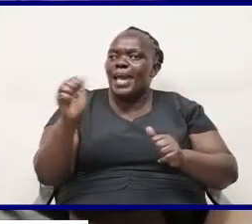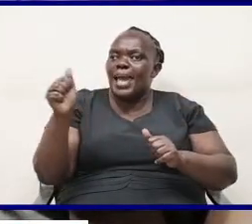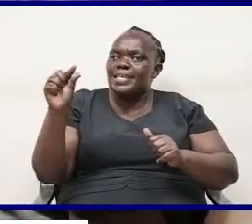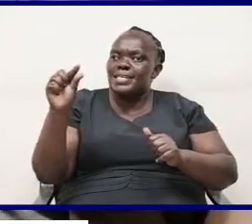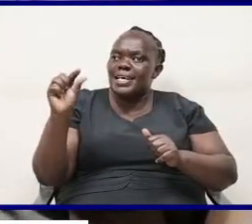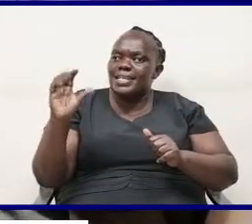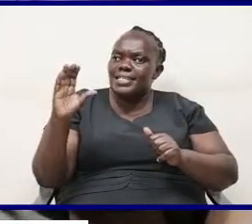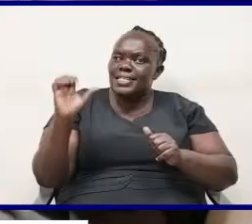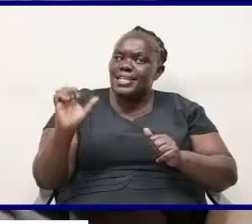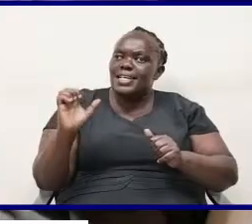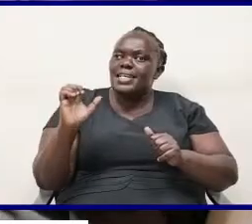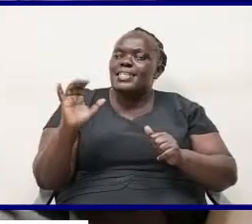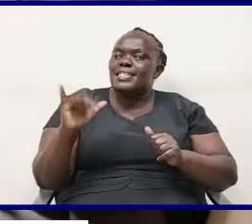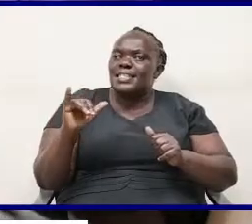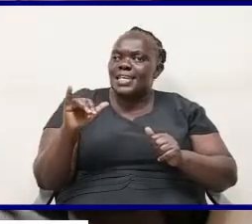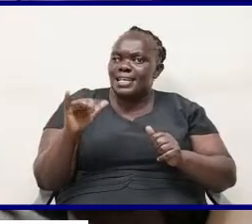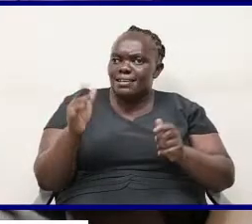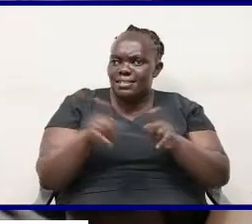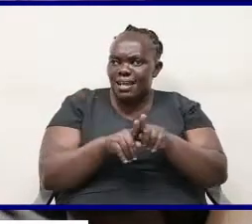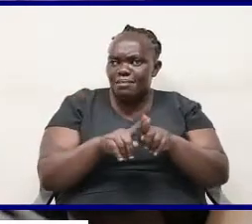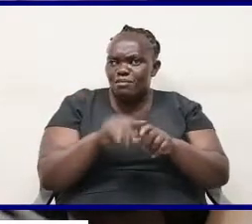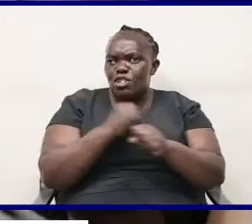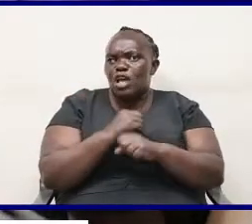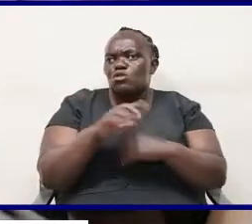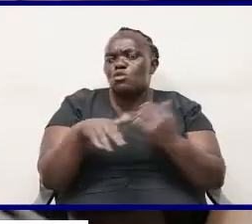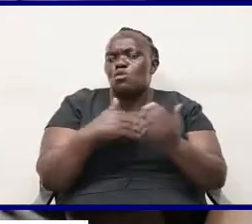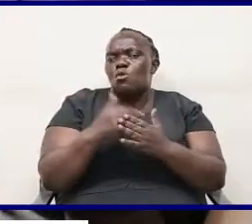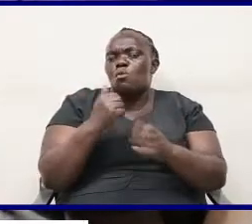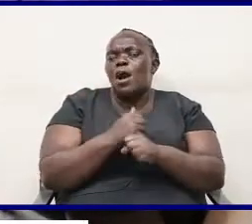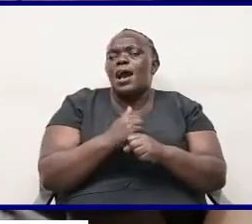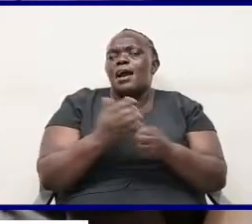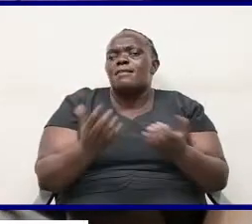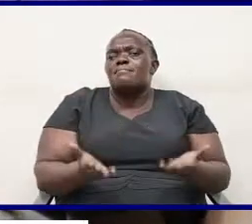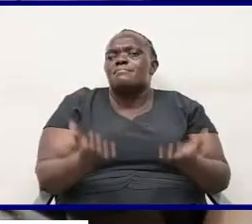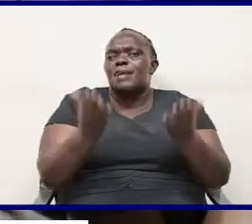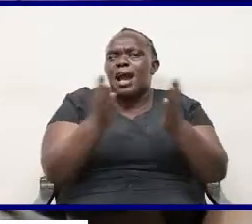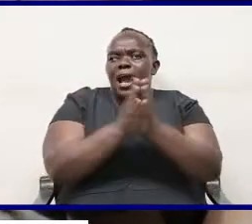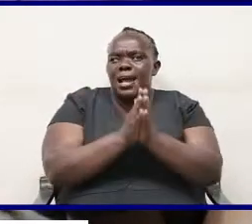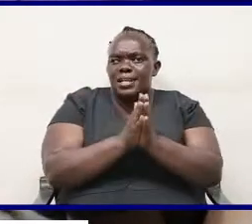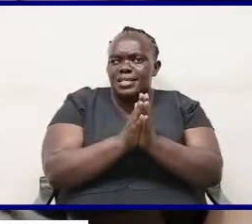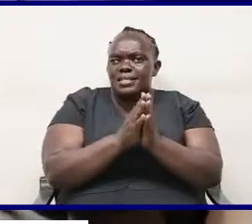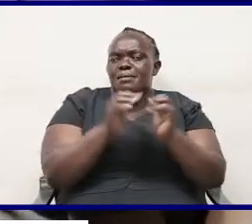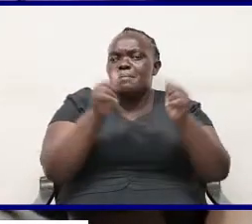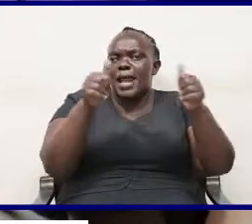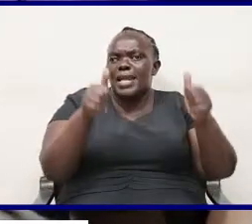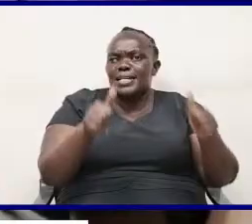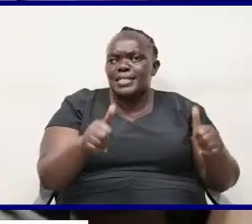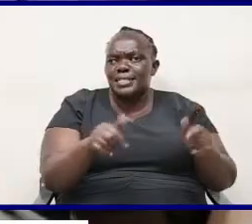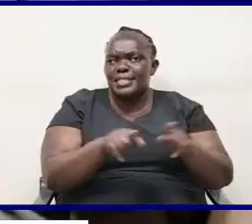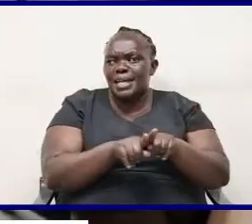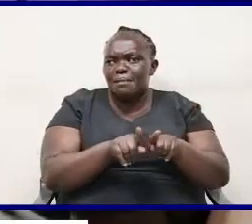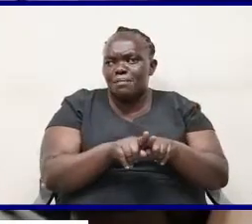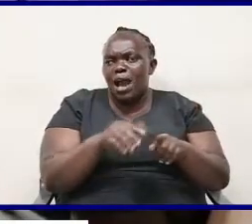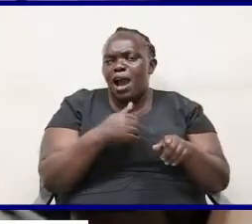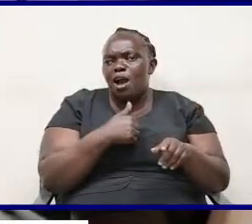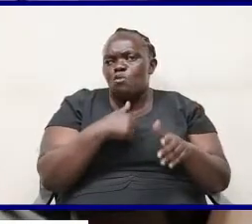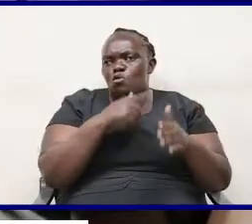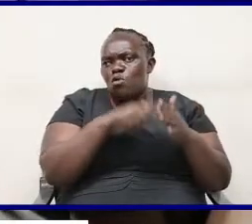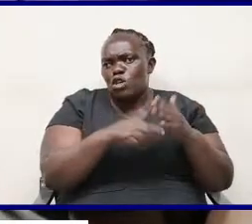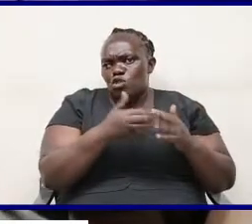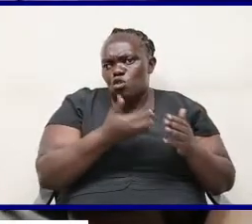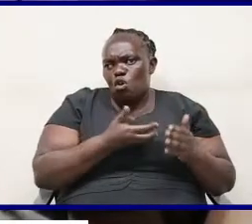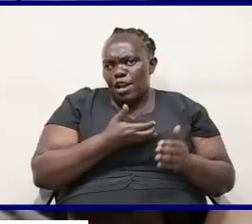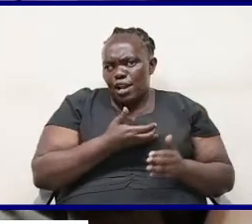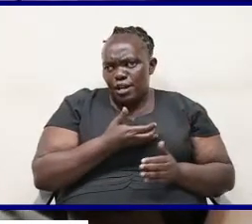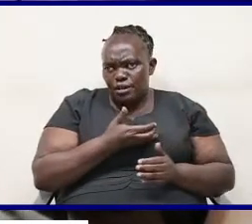that does all the work around export promotion and branding. We also have our